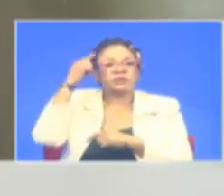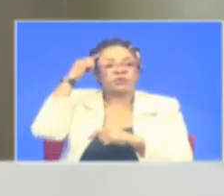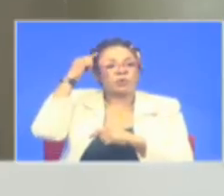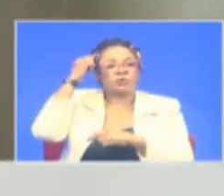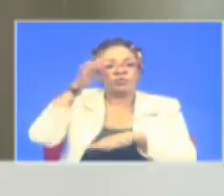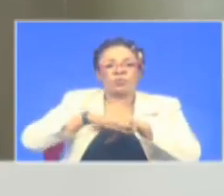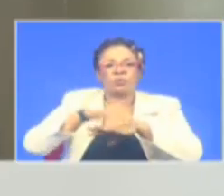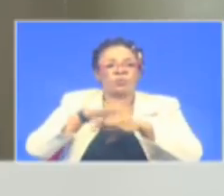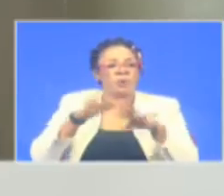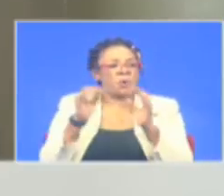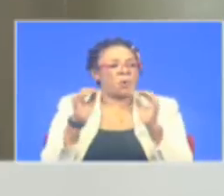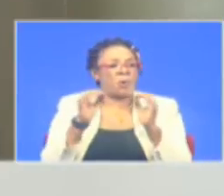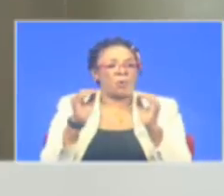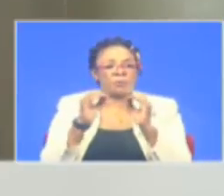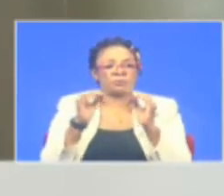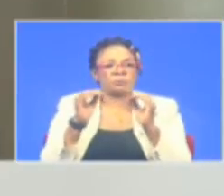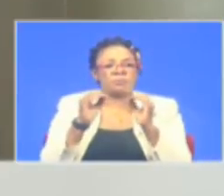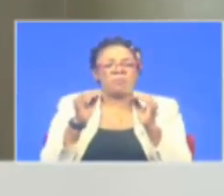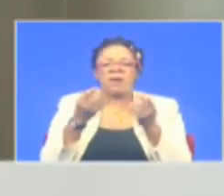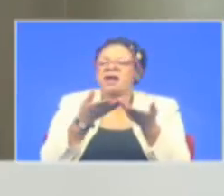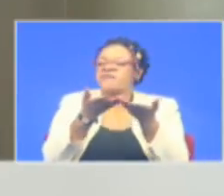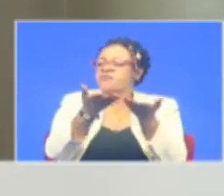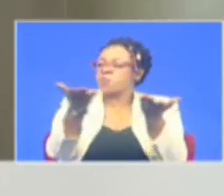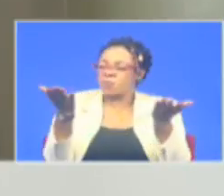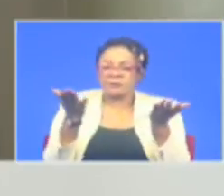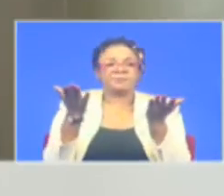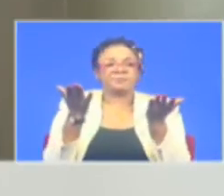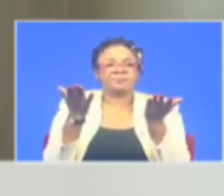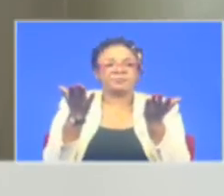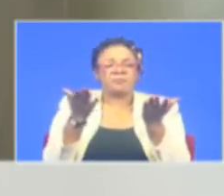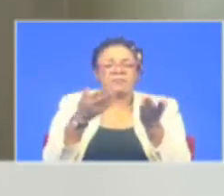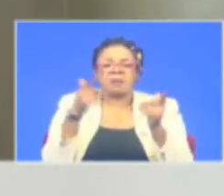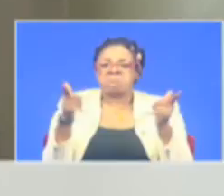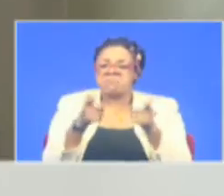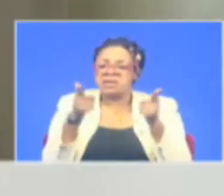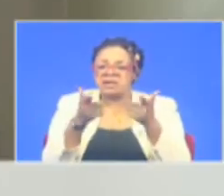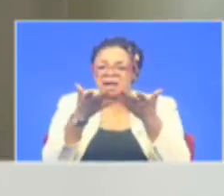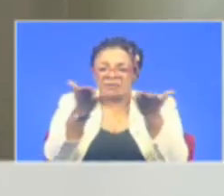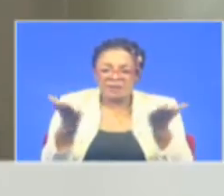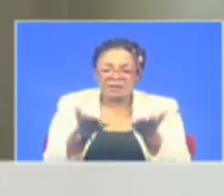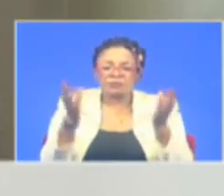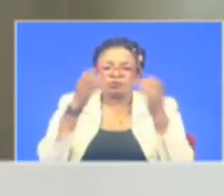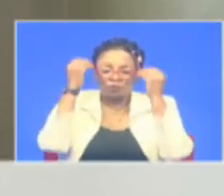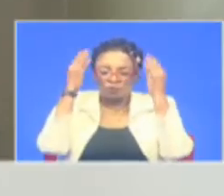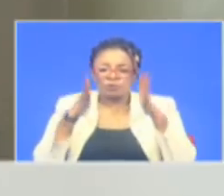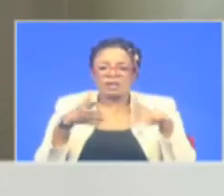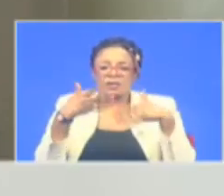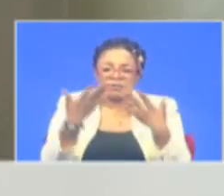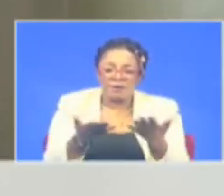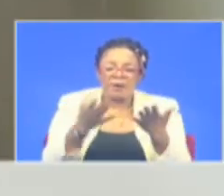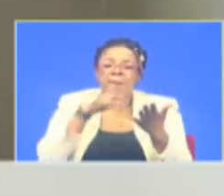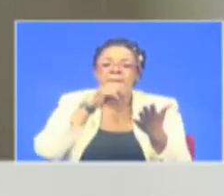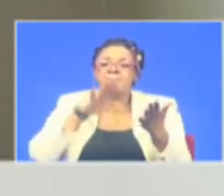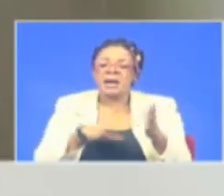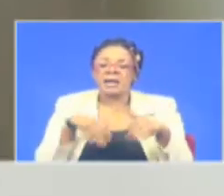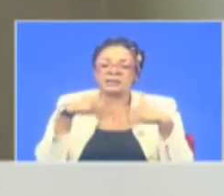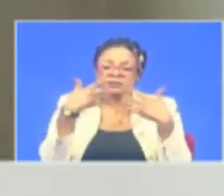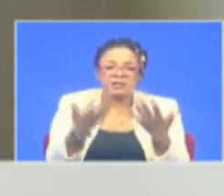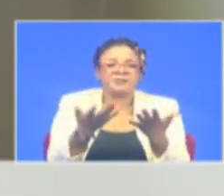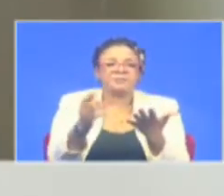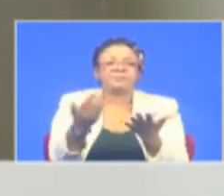vizuri mbele ya kila mtu. Waandishi wa habari walikuwa pale, wanafunzi walikuwa pale, wazazi walikuwa pale.